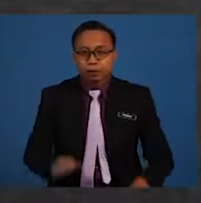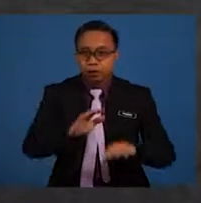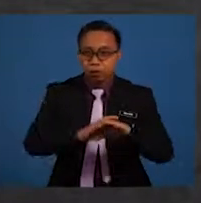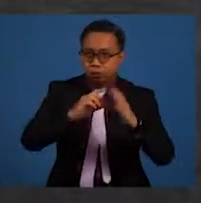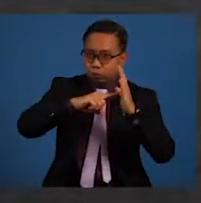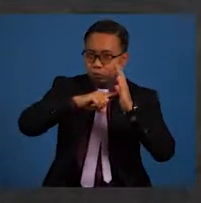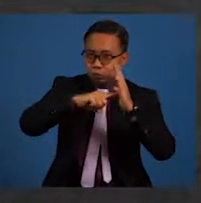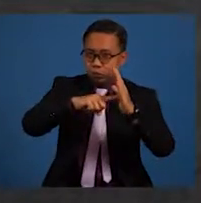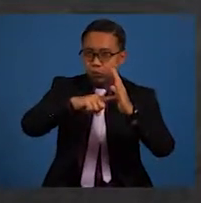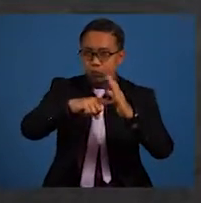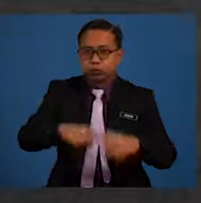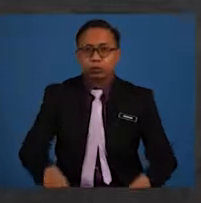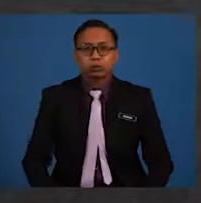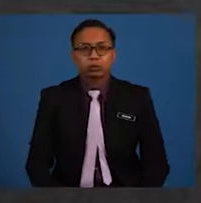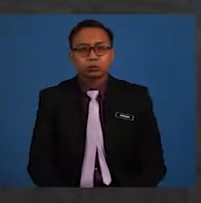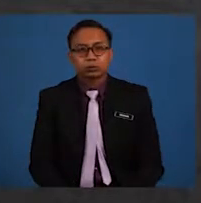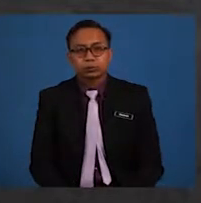show hesitation.